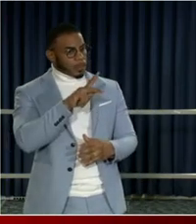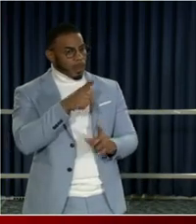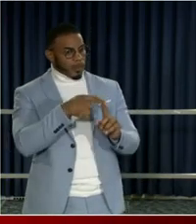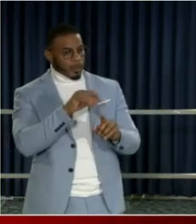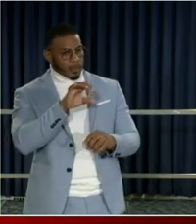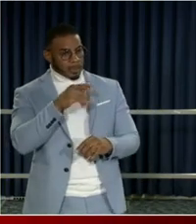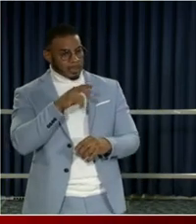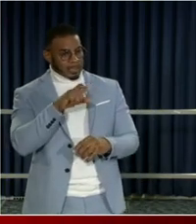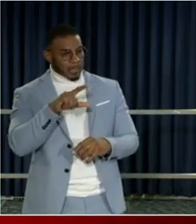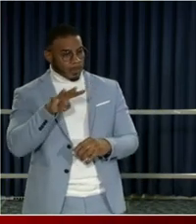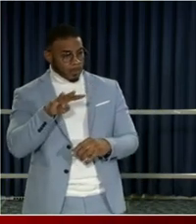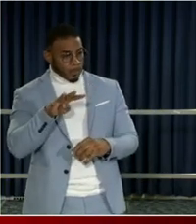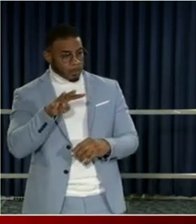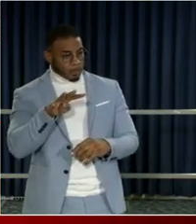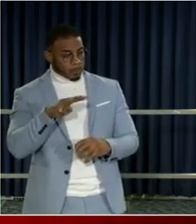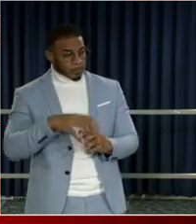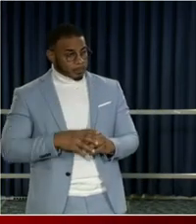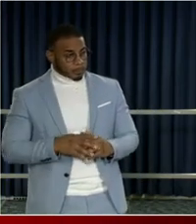Yes.